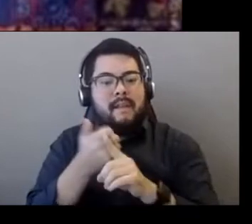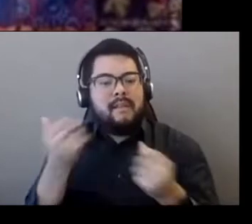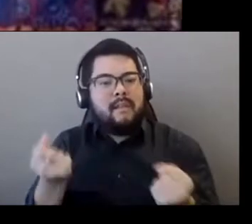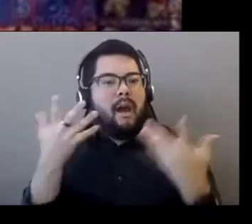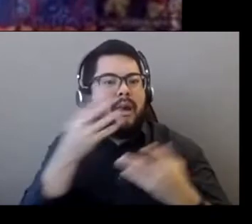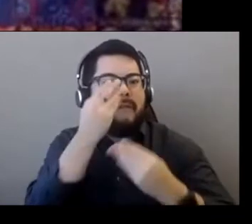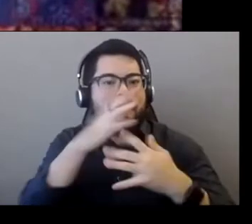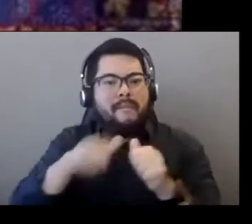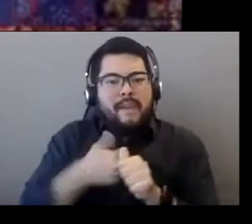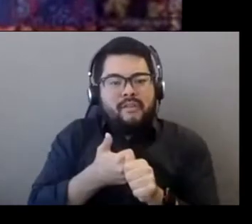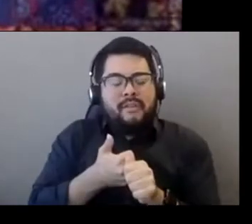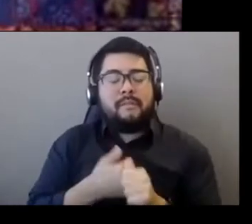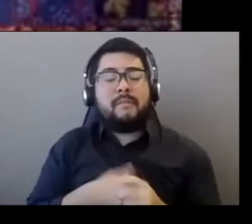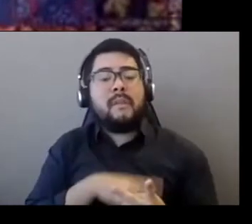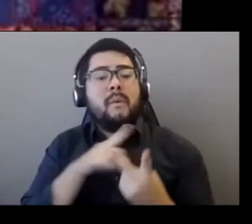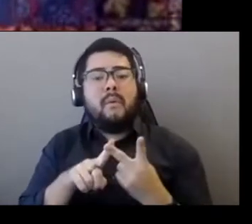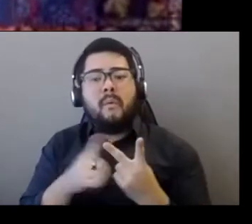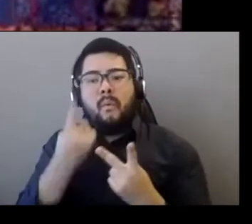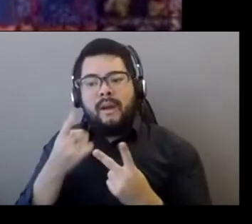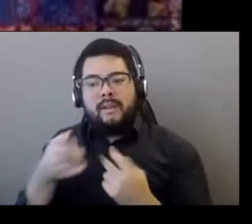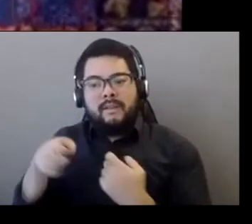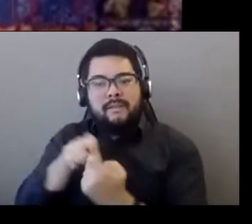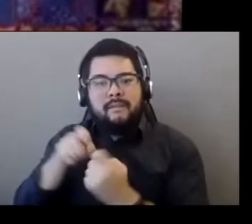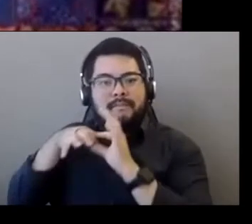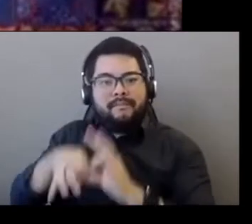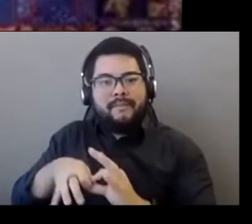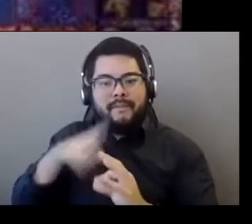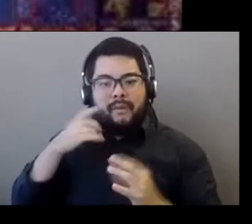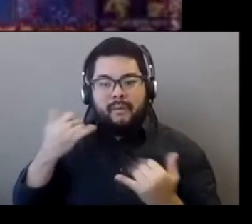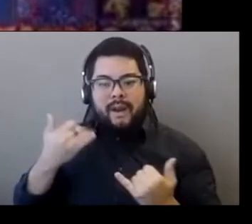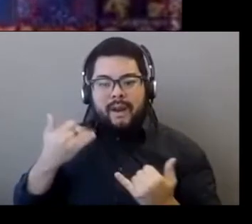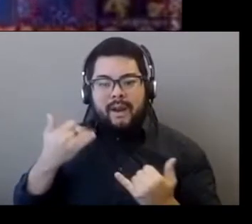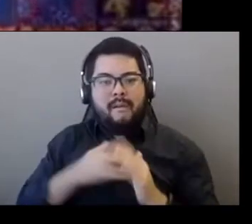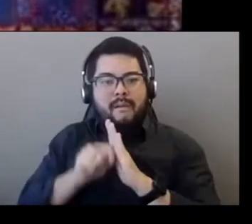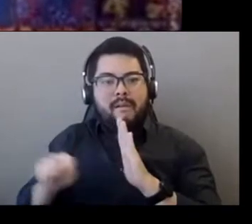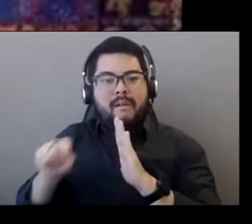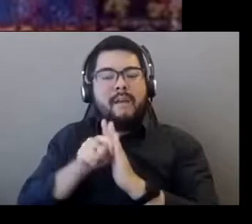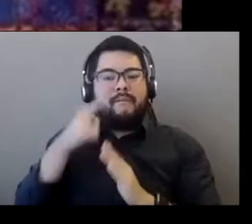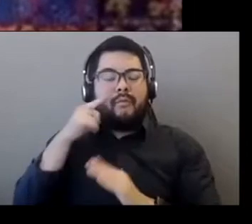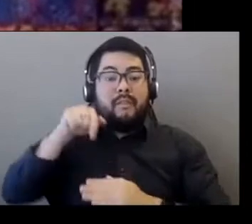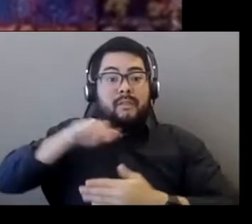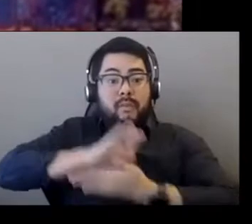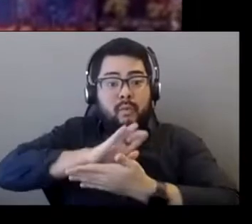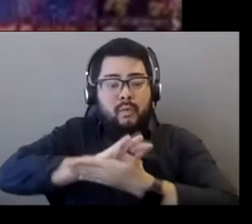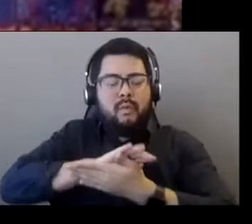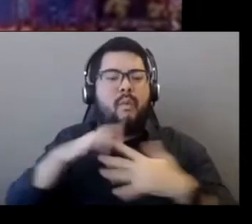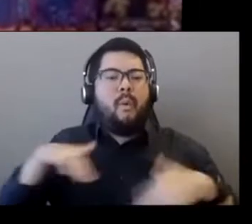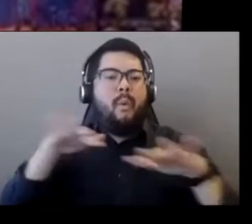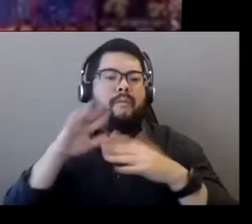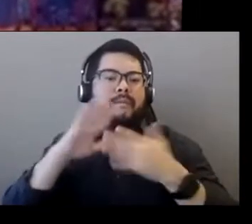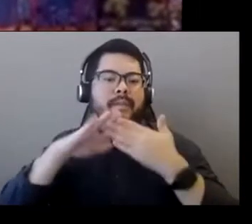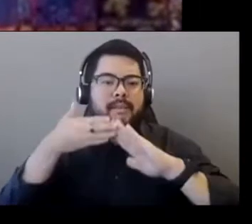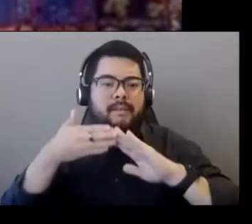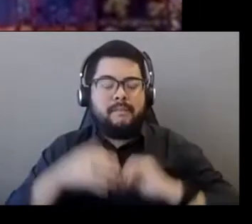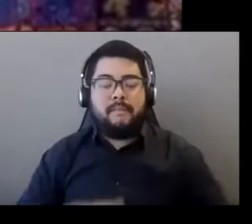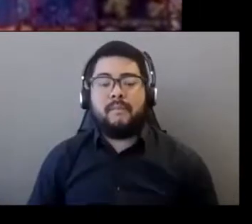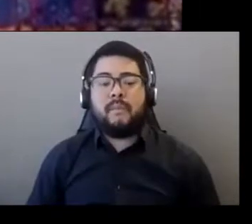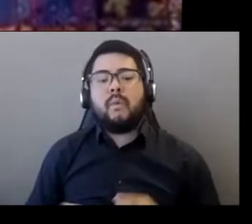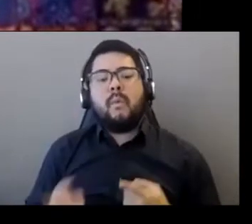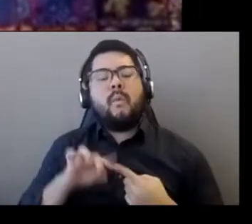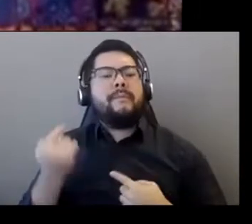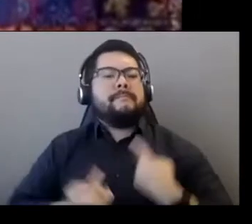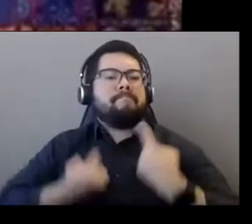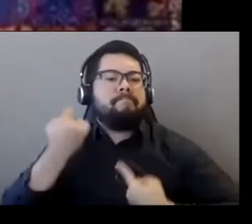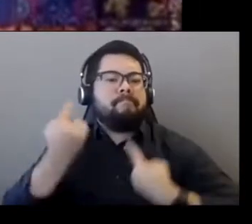are ones that are particularly pertinent to the moment we're living in our institution and in this city. And as we entertain the possibility